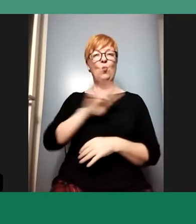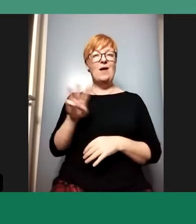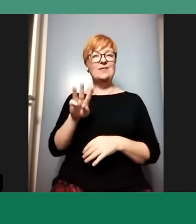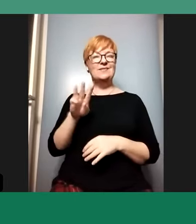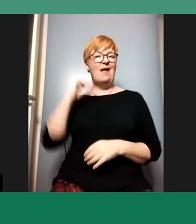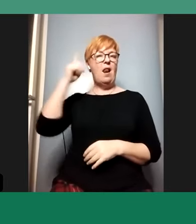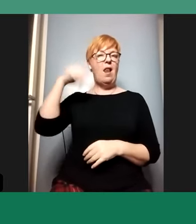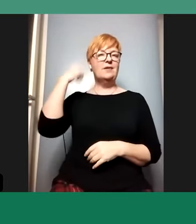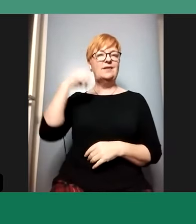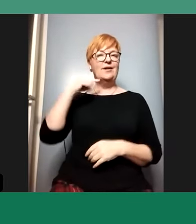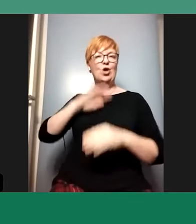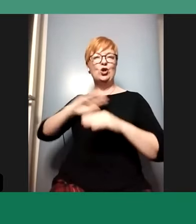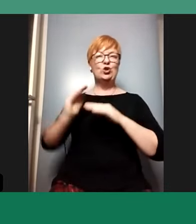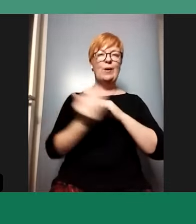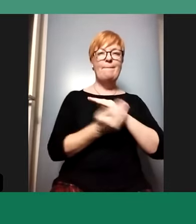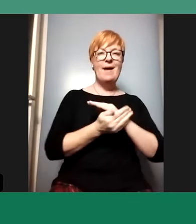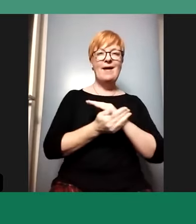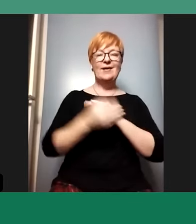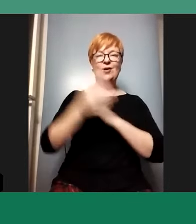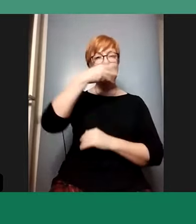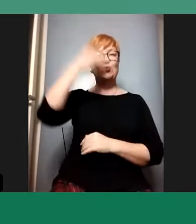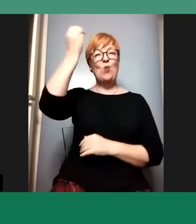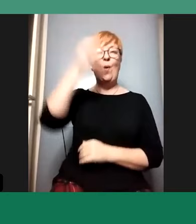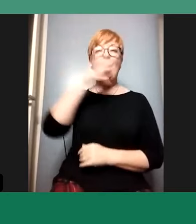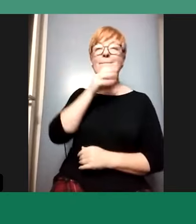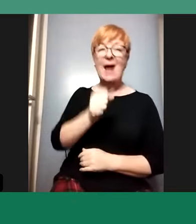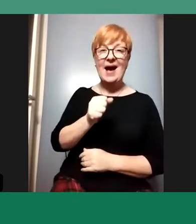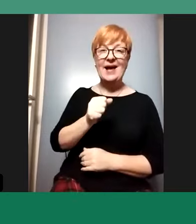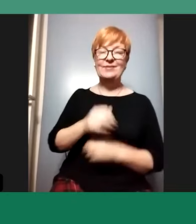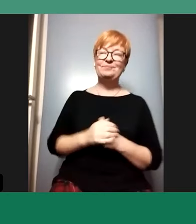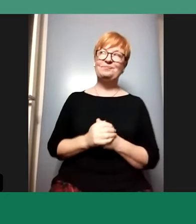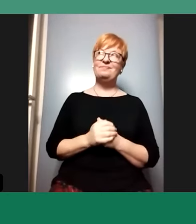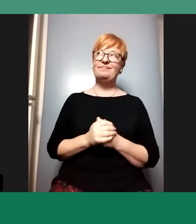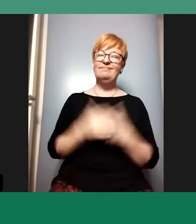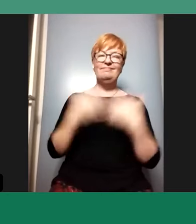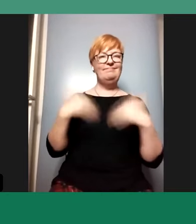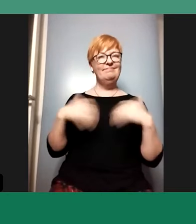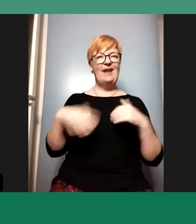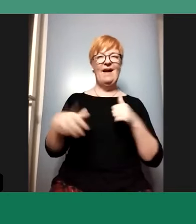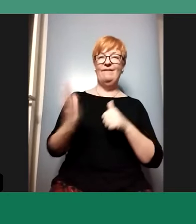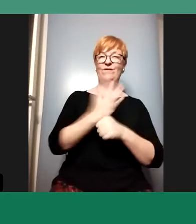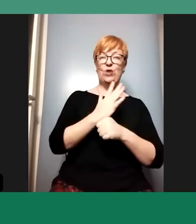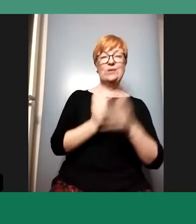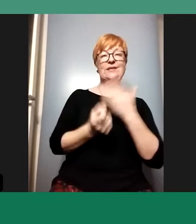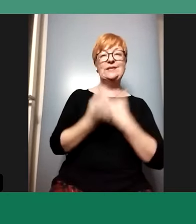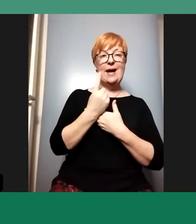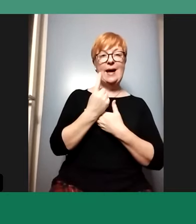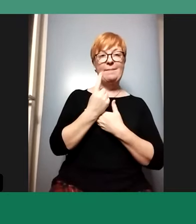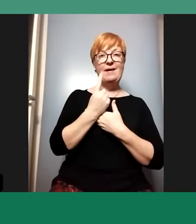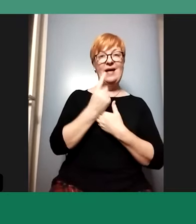Jamaican, London soul man. It is the first time I have seen him take off his